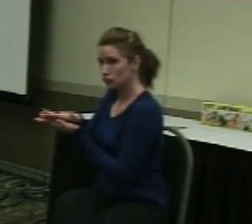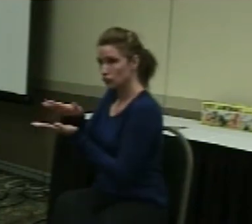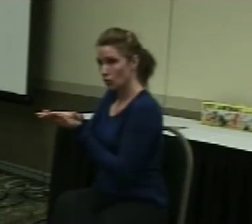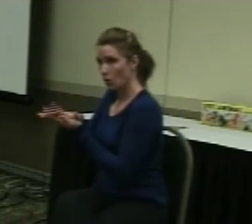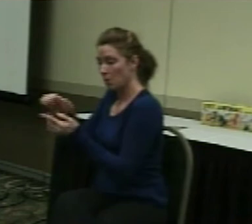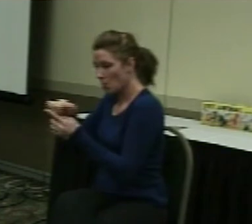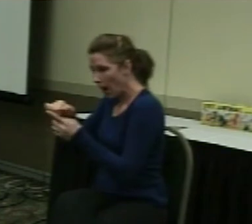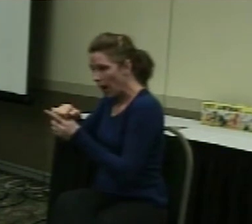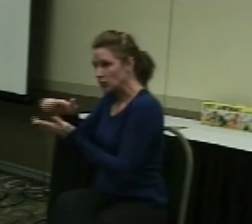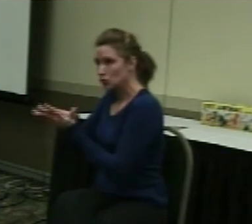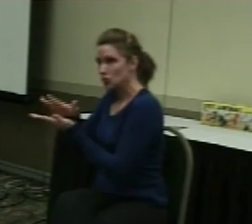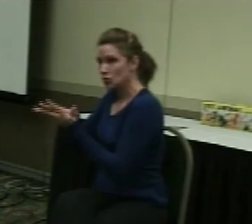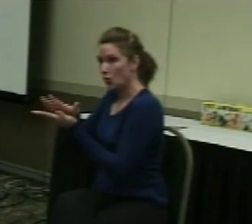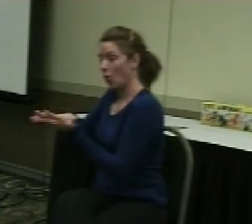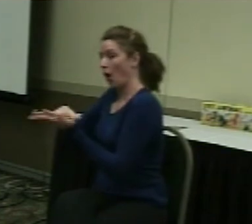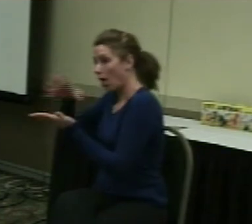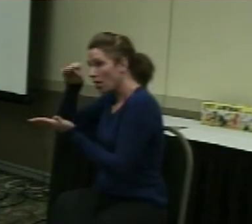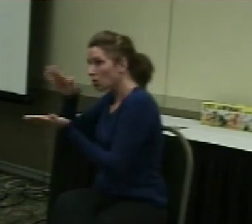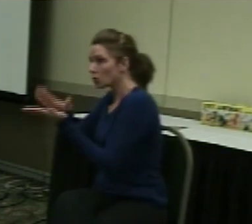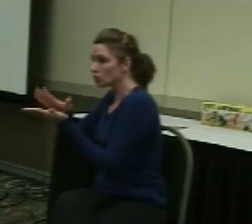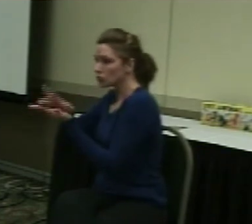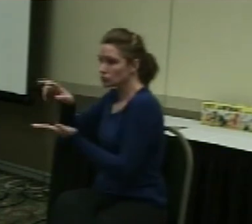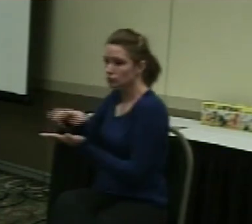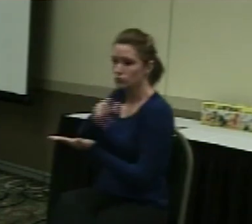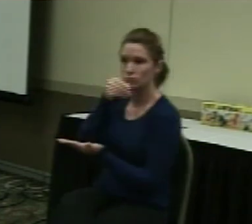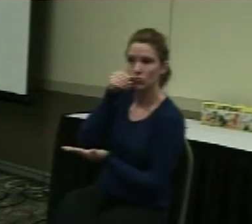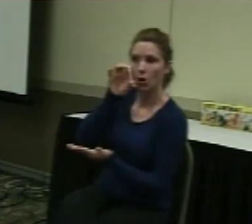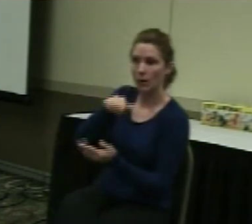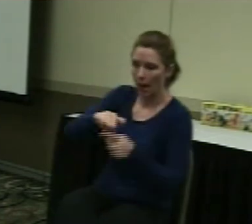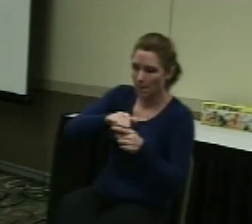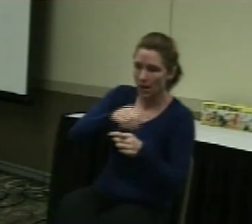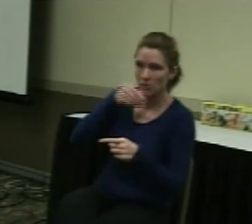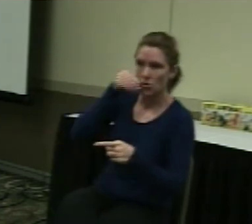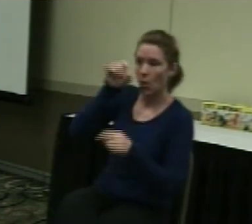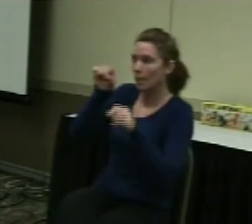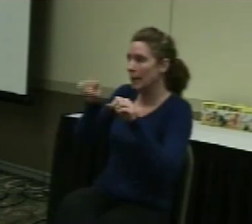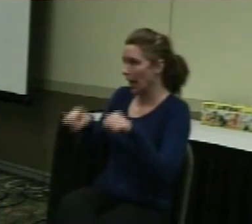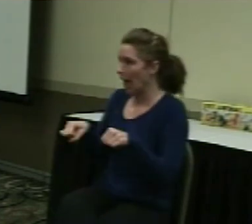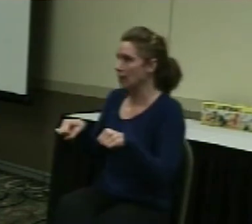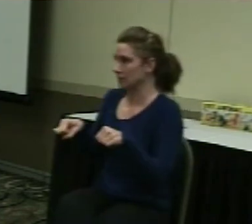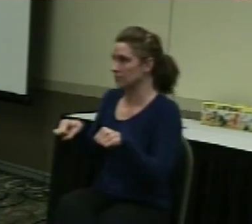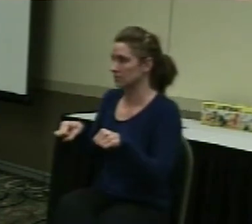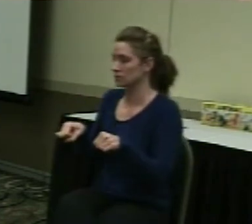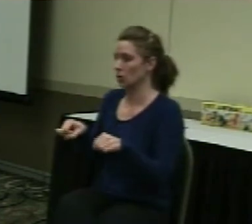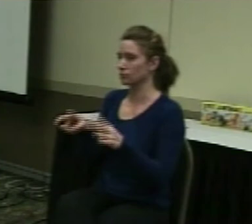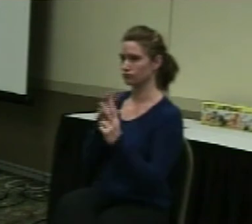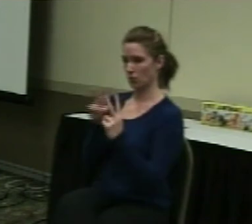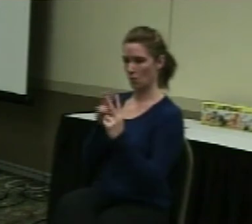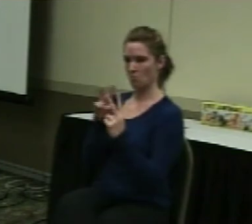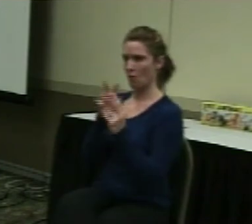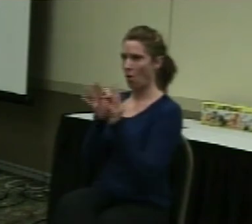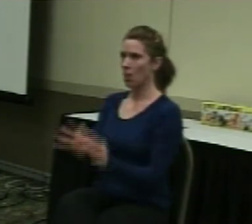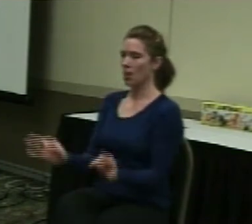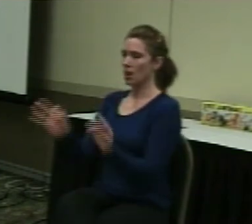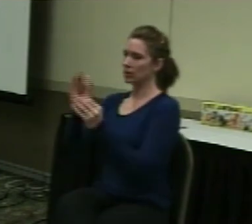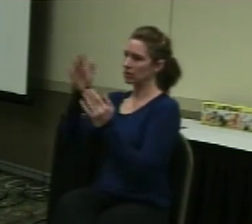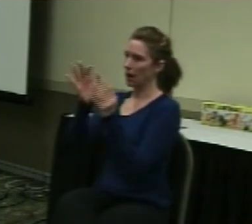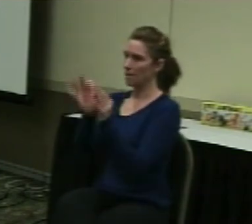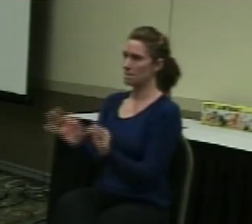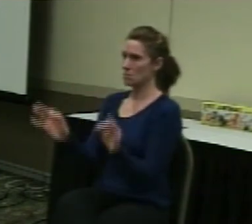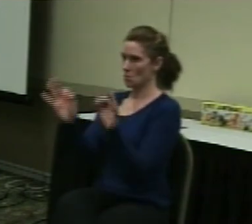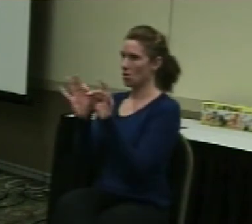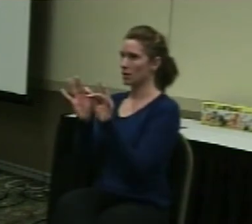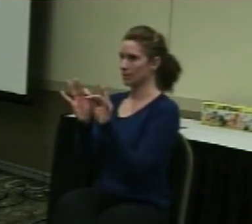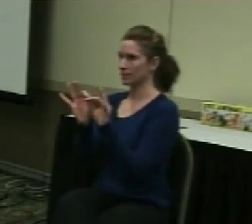and get practice. The things that are learning at home, their children are learning in school, go home and get practice. And the child in the two